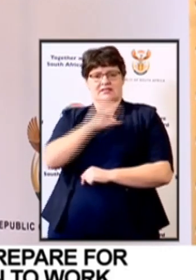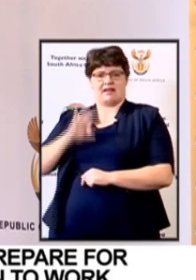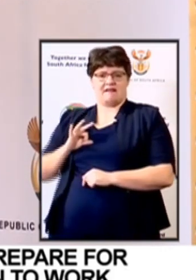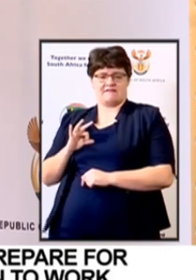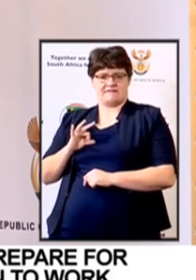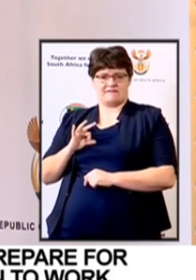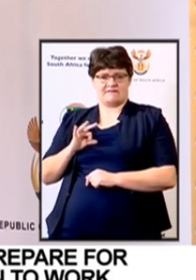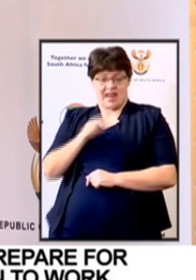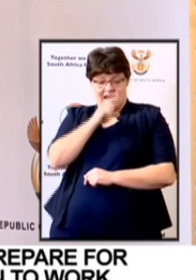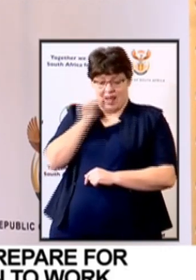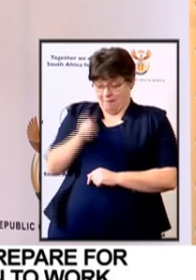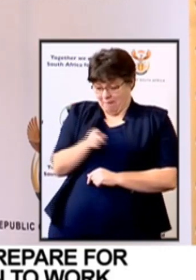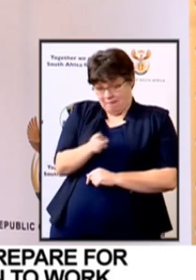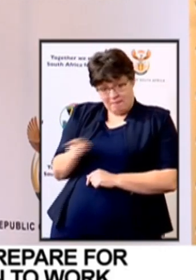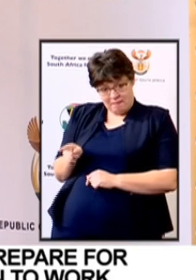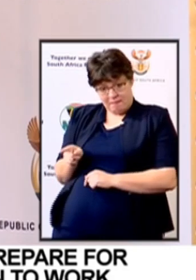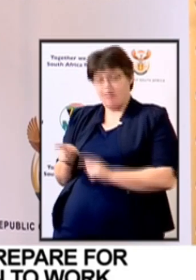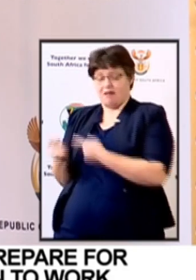who would man